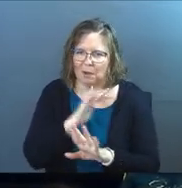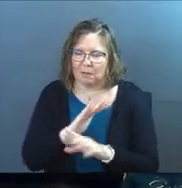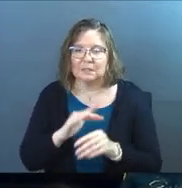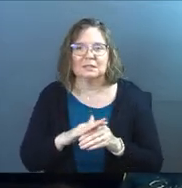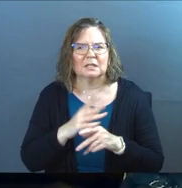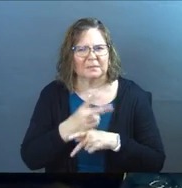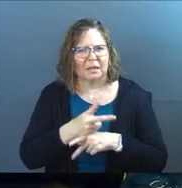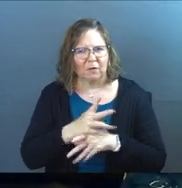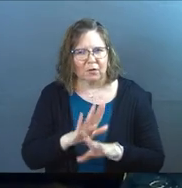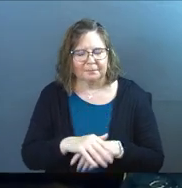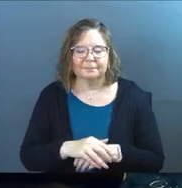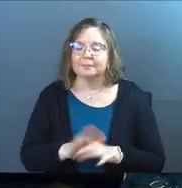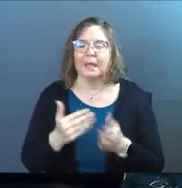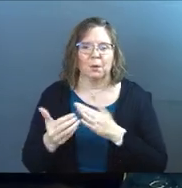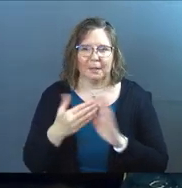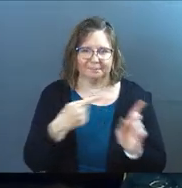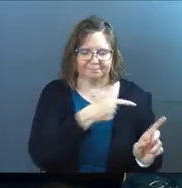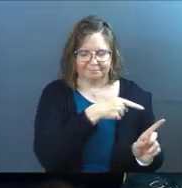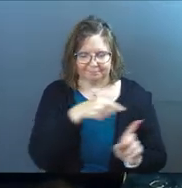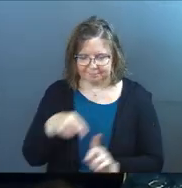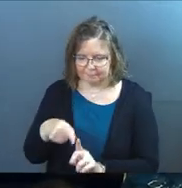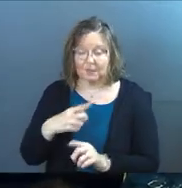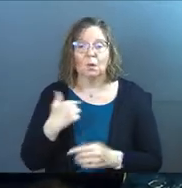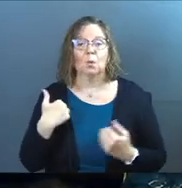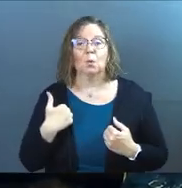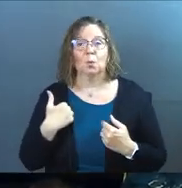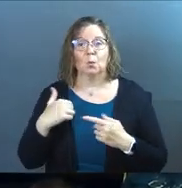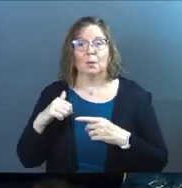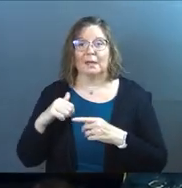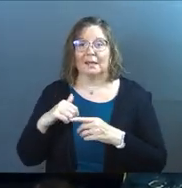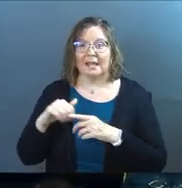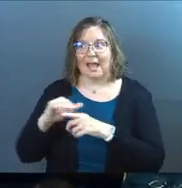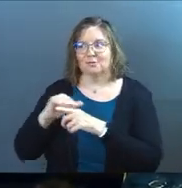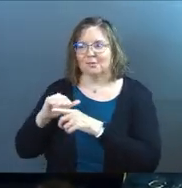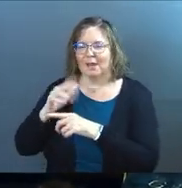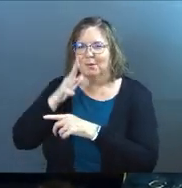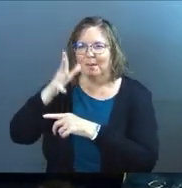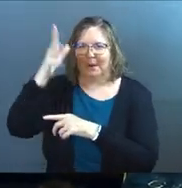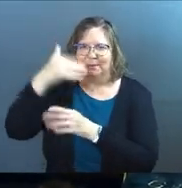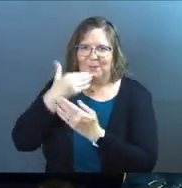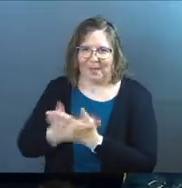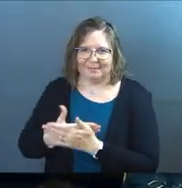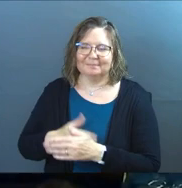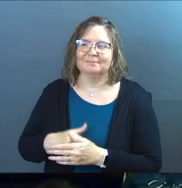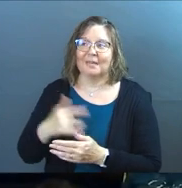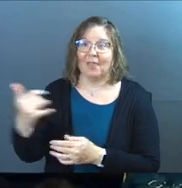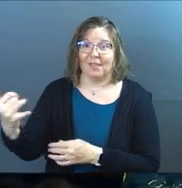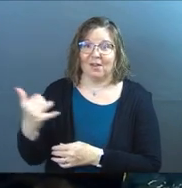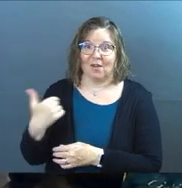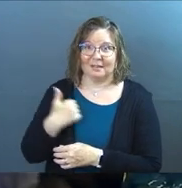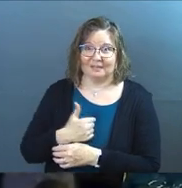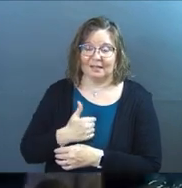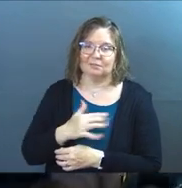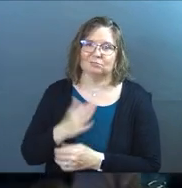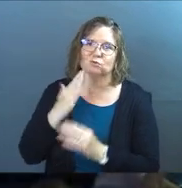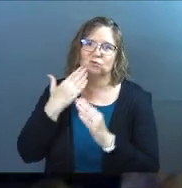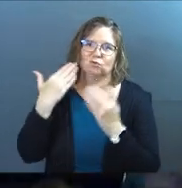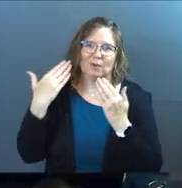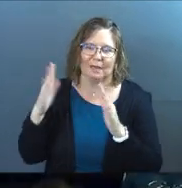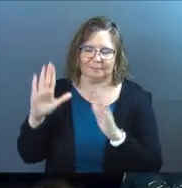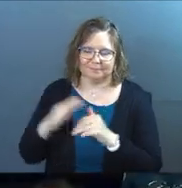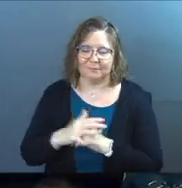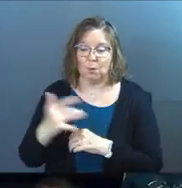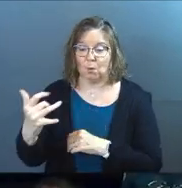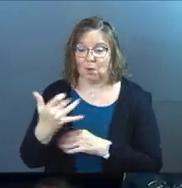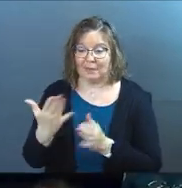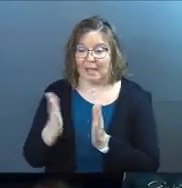It's just walk carefully with it. Anyway, so we had trained grandma and grandpa well. And they called us, and it was so great. And